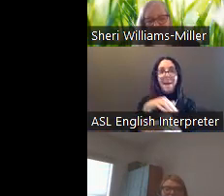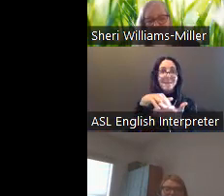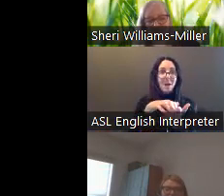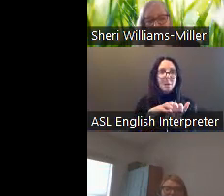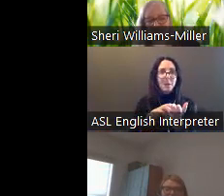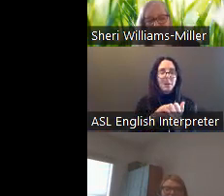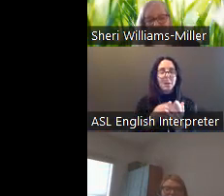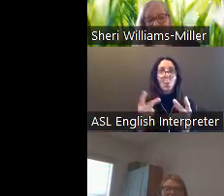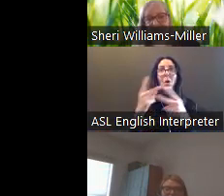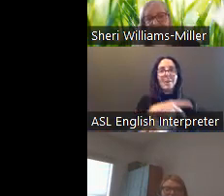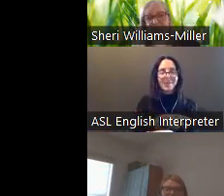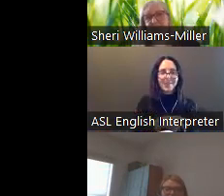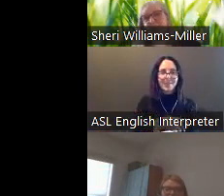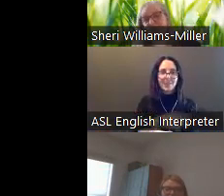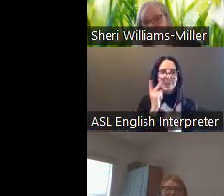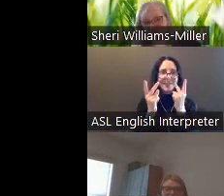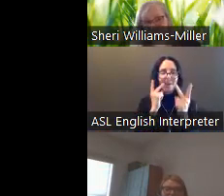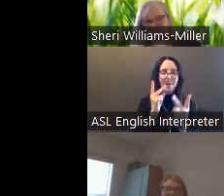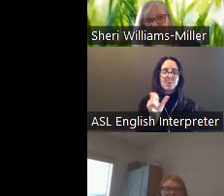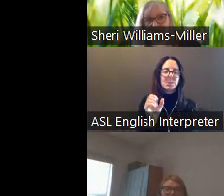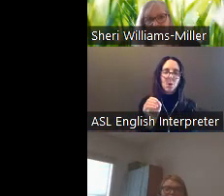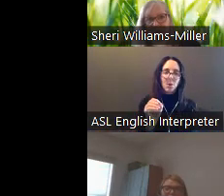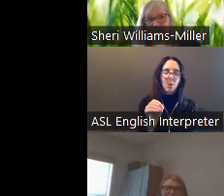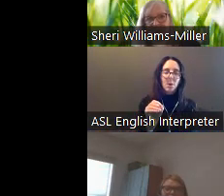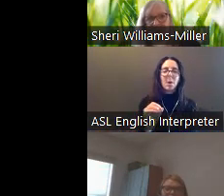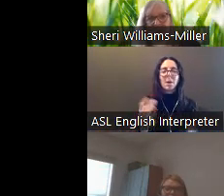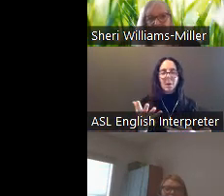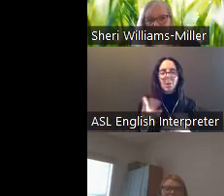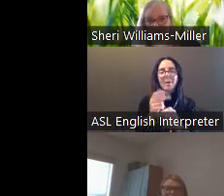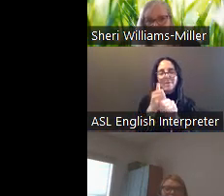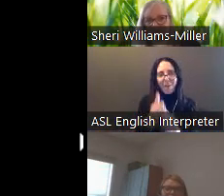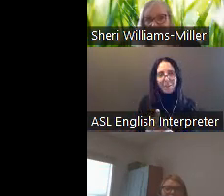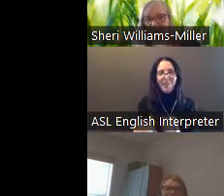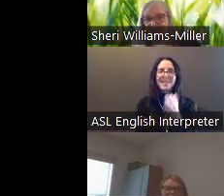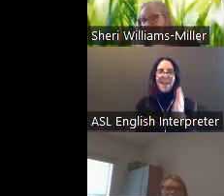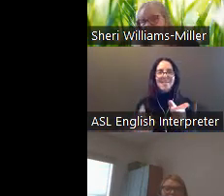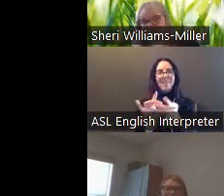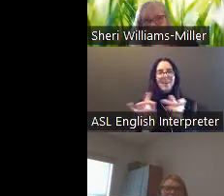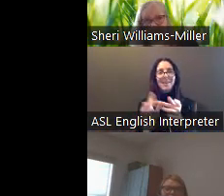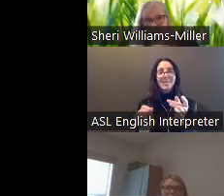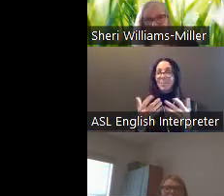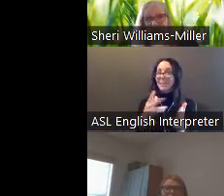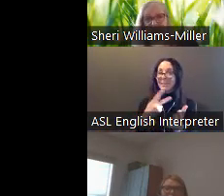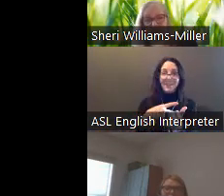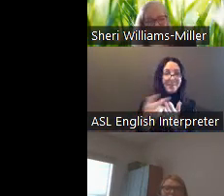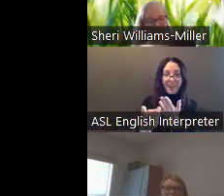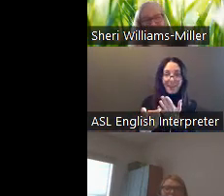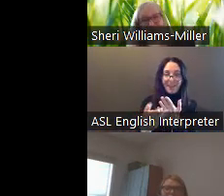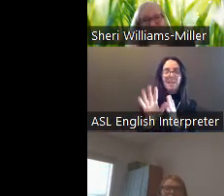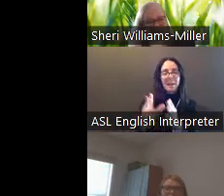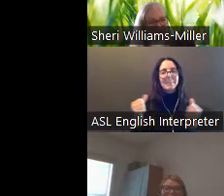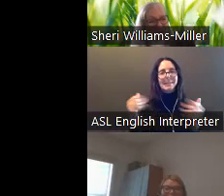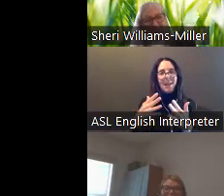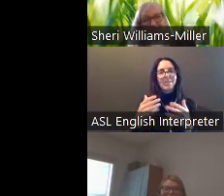vulnerabilities that we were seeing. So we employed the motto, don't be afraid to fail, be afraid not to try. We had to